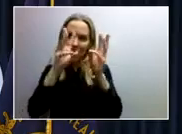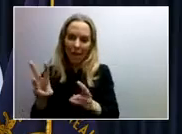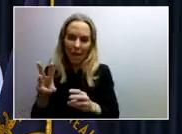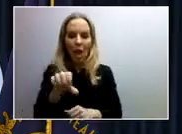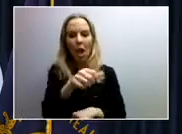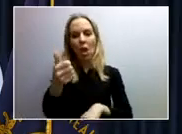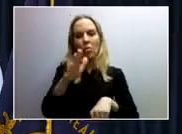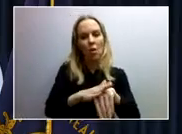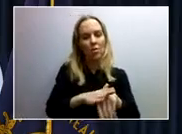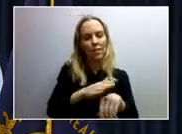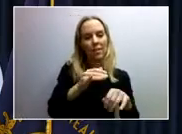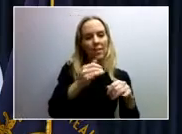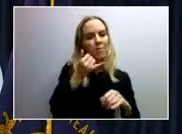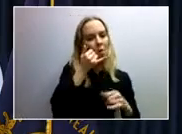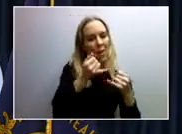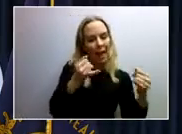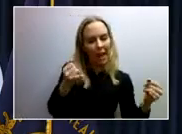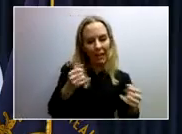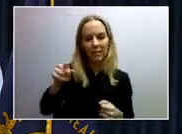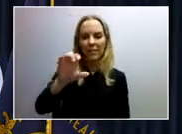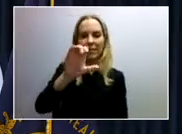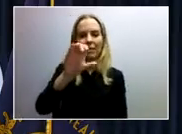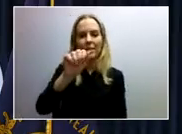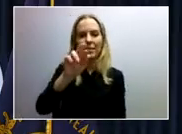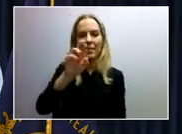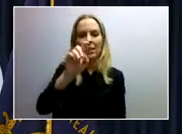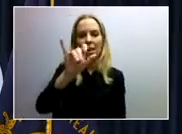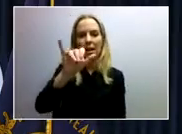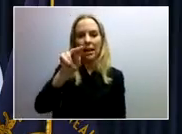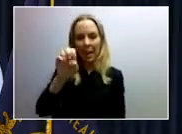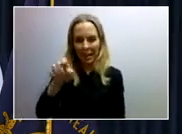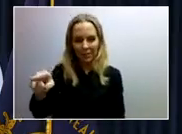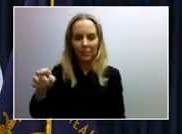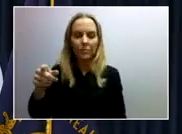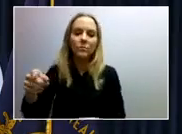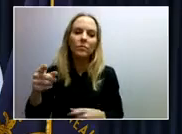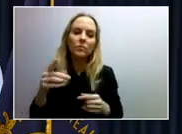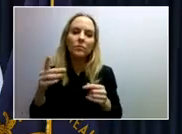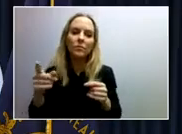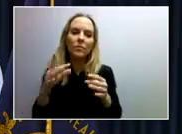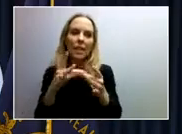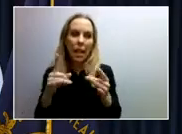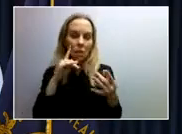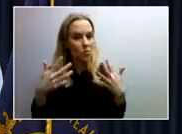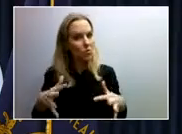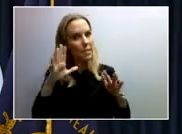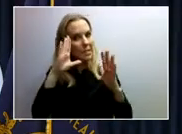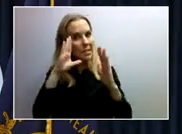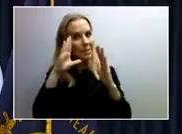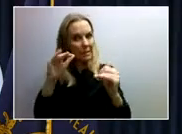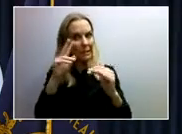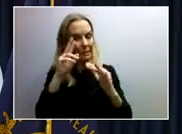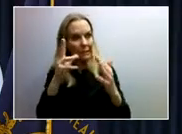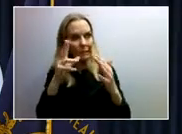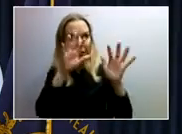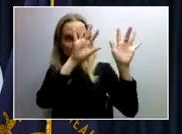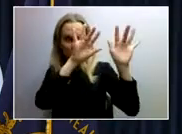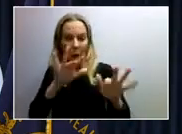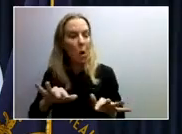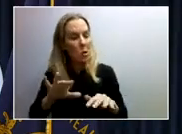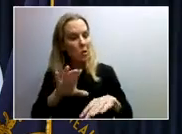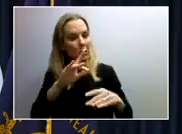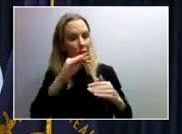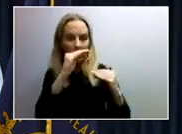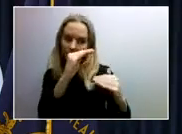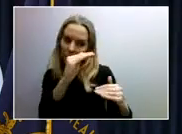So, Carolina. Governor, we are expecting quite a bit of snow in some areas of Kentucky. Is the